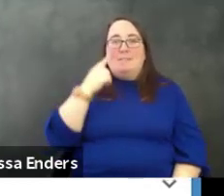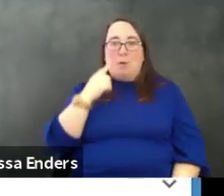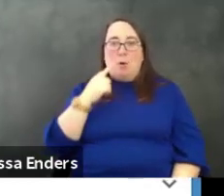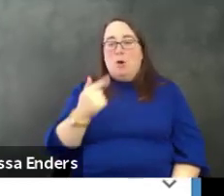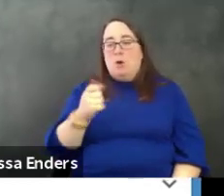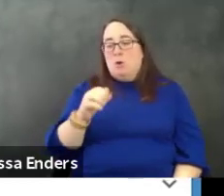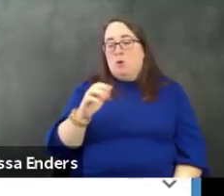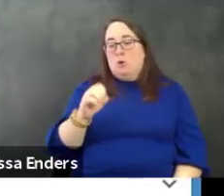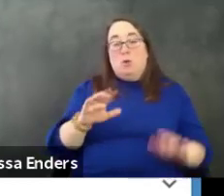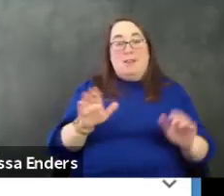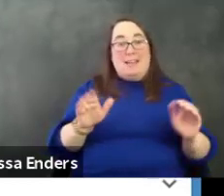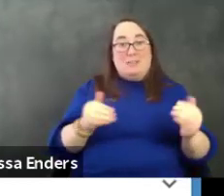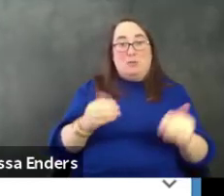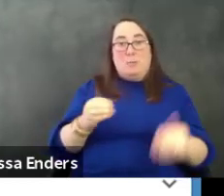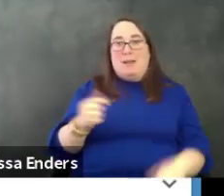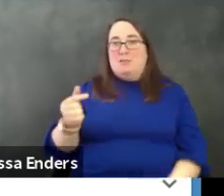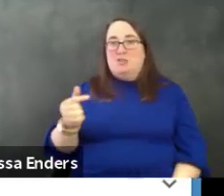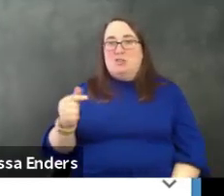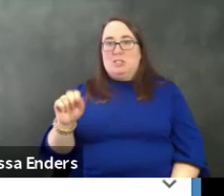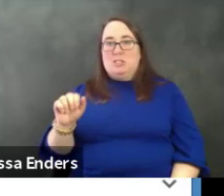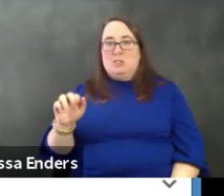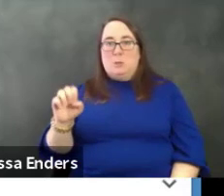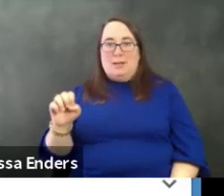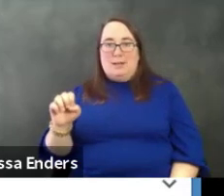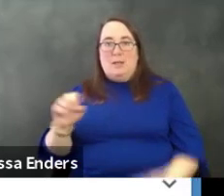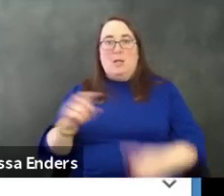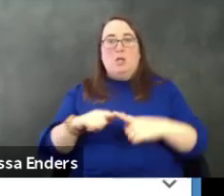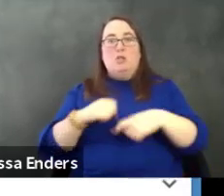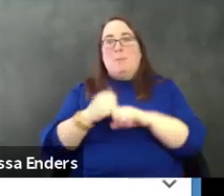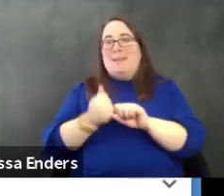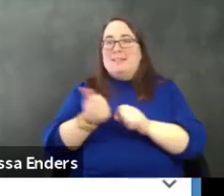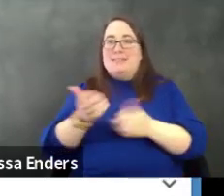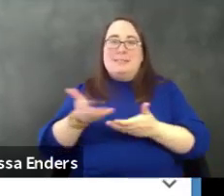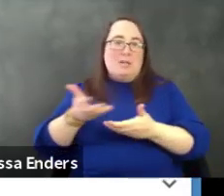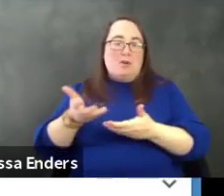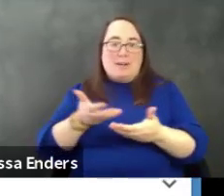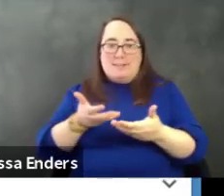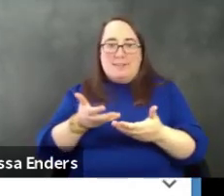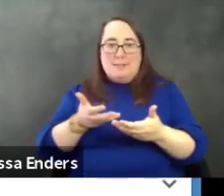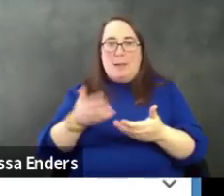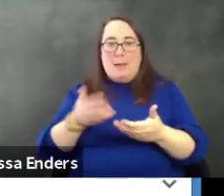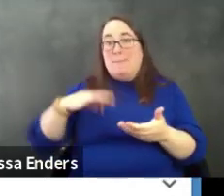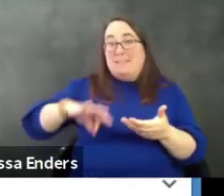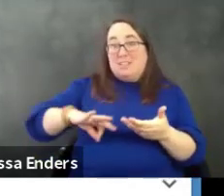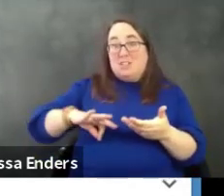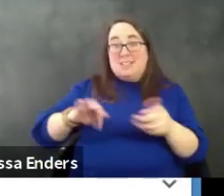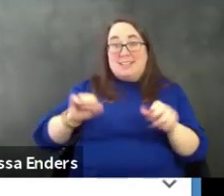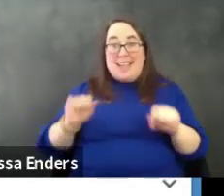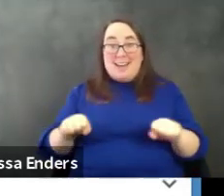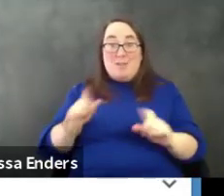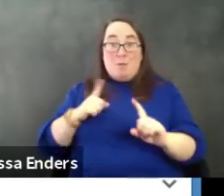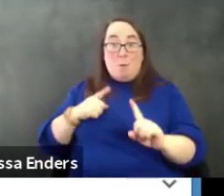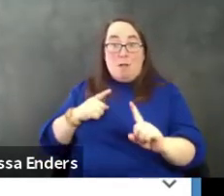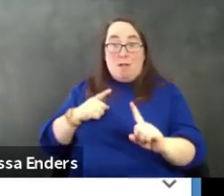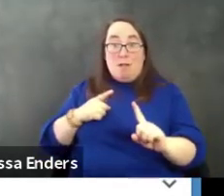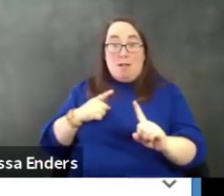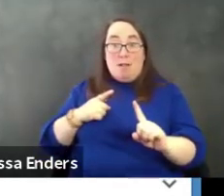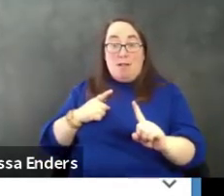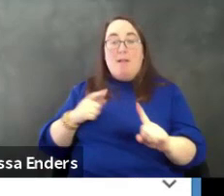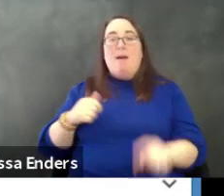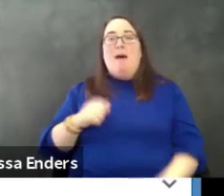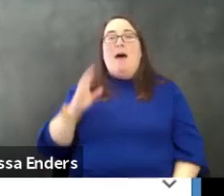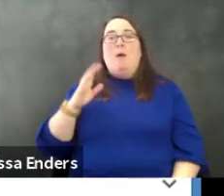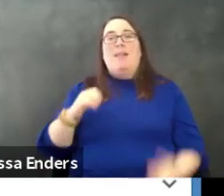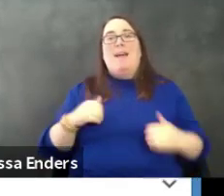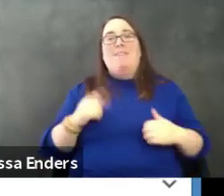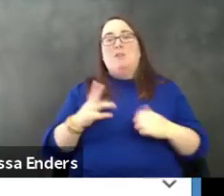Experience resources. So that's our goal. But to make this as interactive and as beneficial as possible, the goal here is I'm going to have you